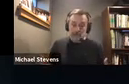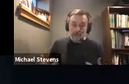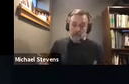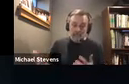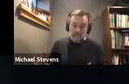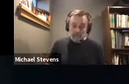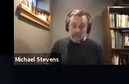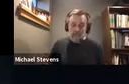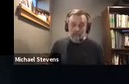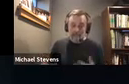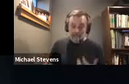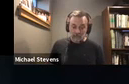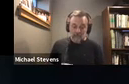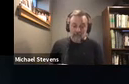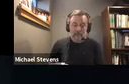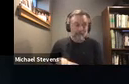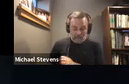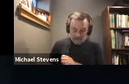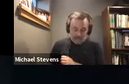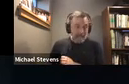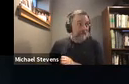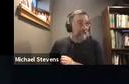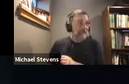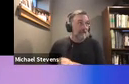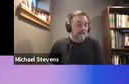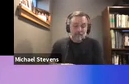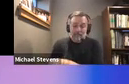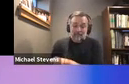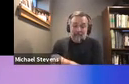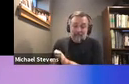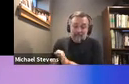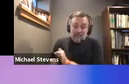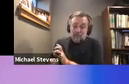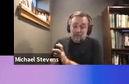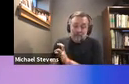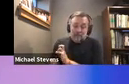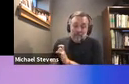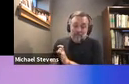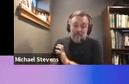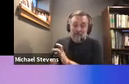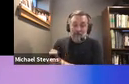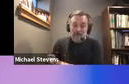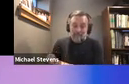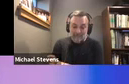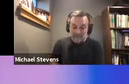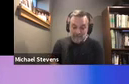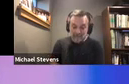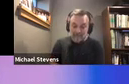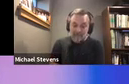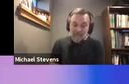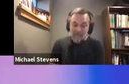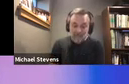their best creative work, allow linguists to do it. It's an AI tool that automates